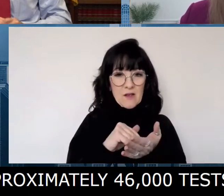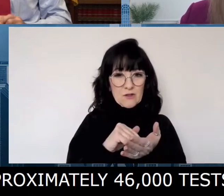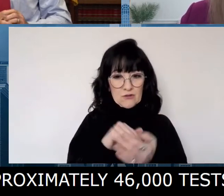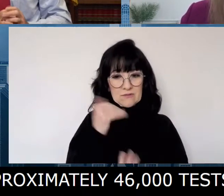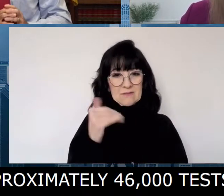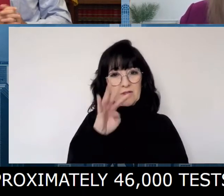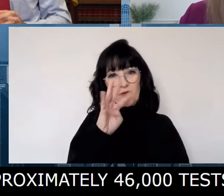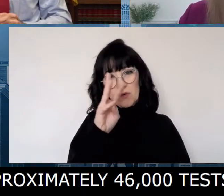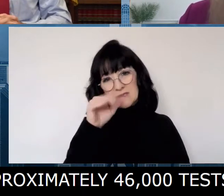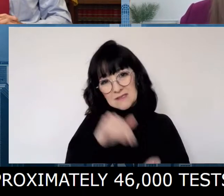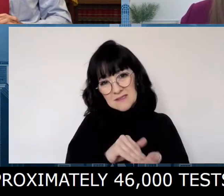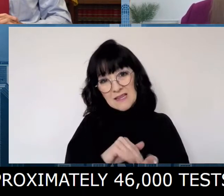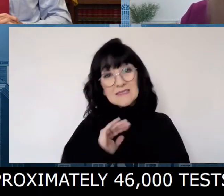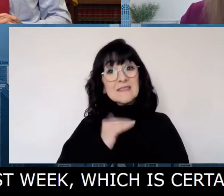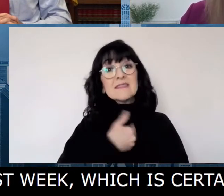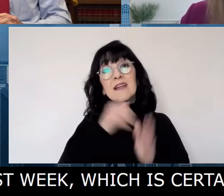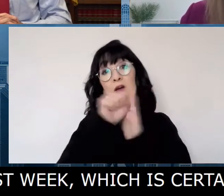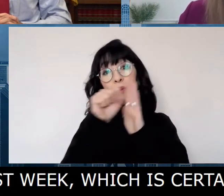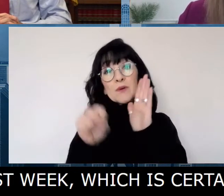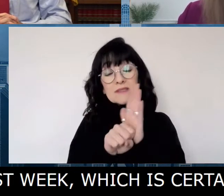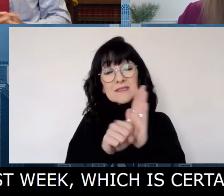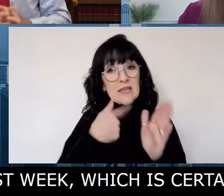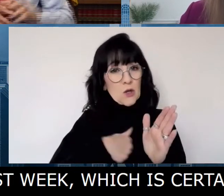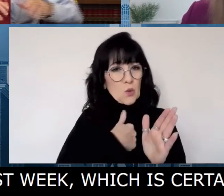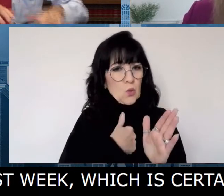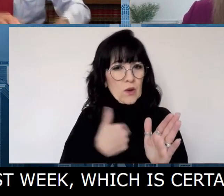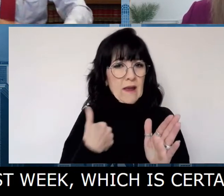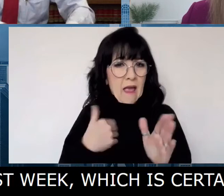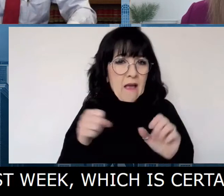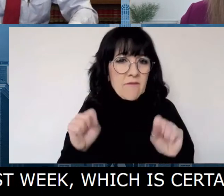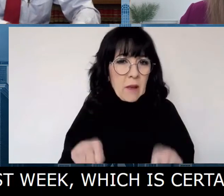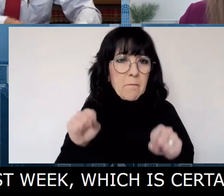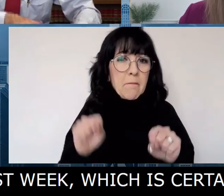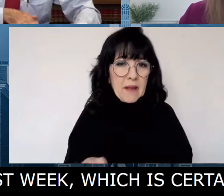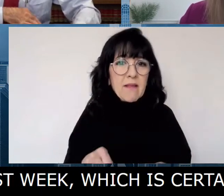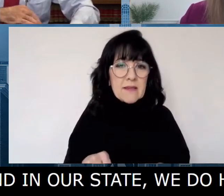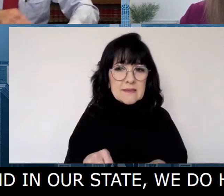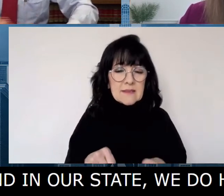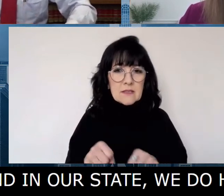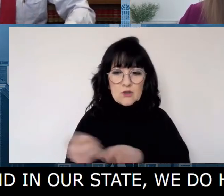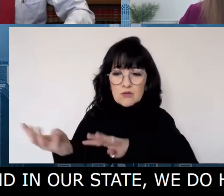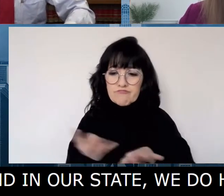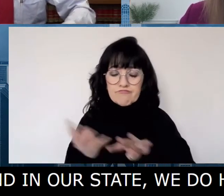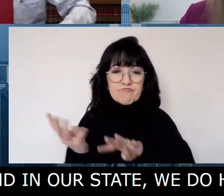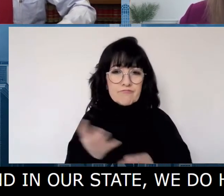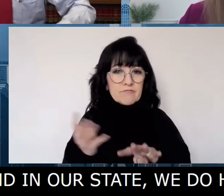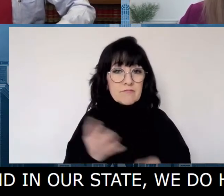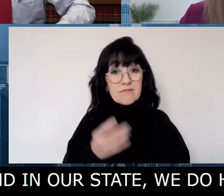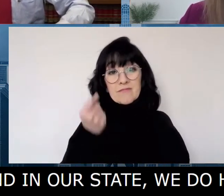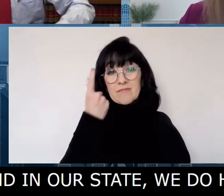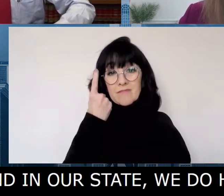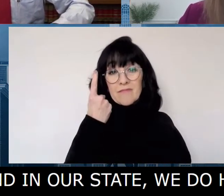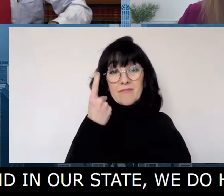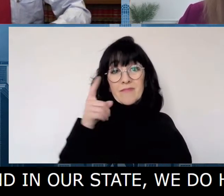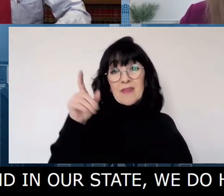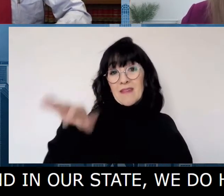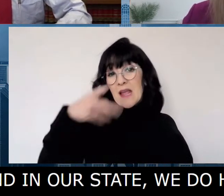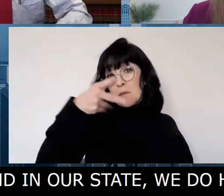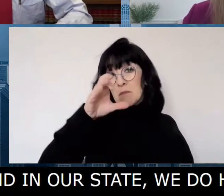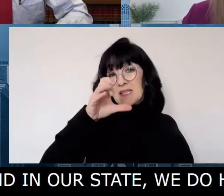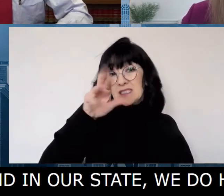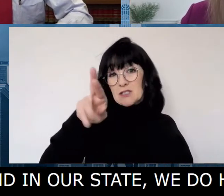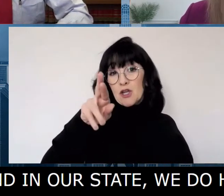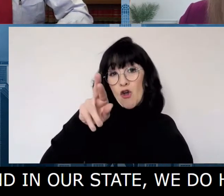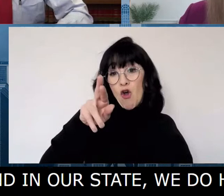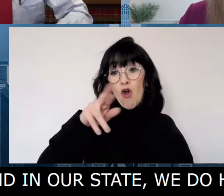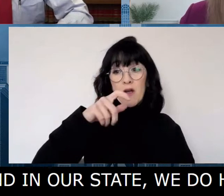In our state, we do have the capacity for that. The turnaround time for our PCR specimen is less than 24 hours at